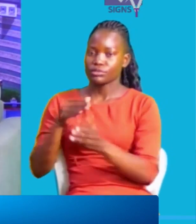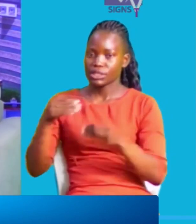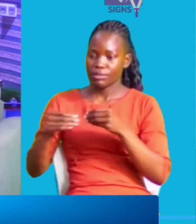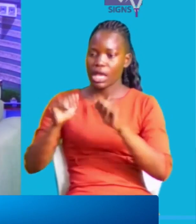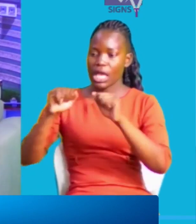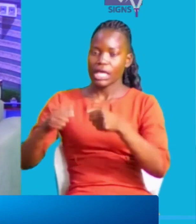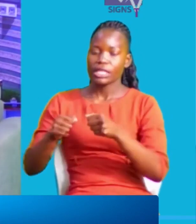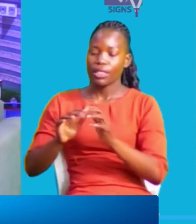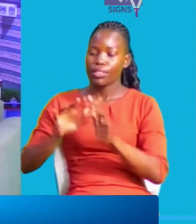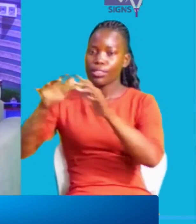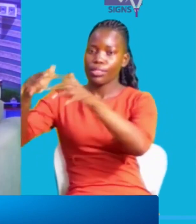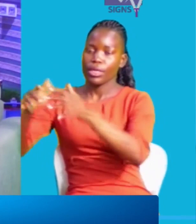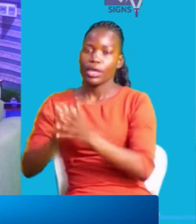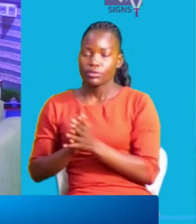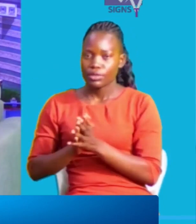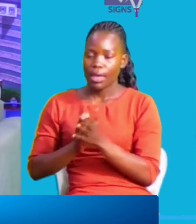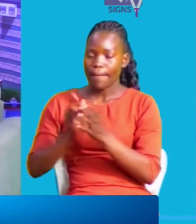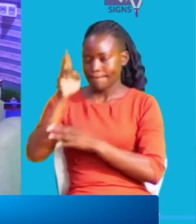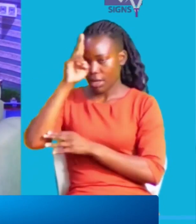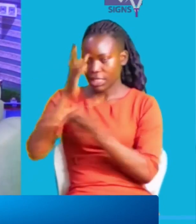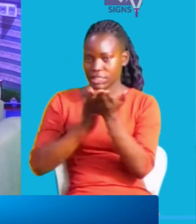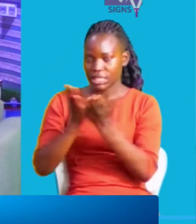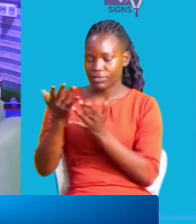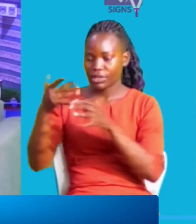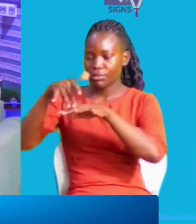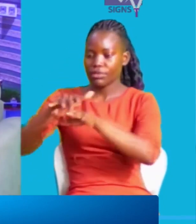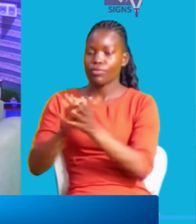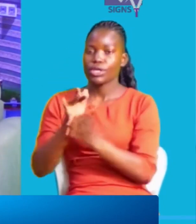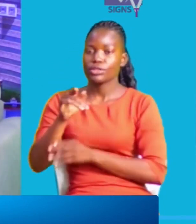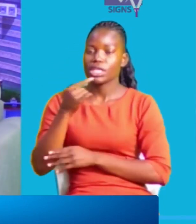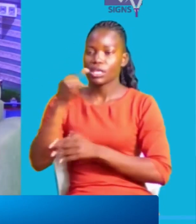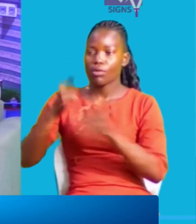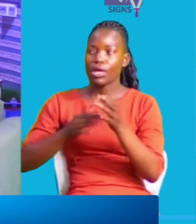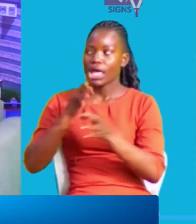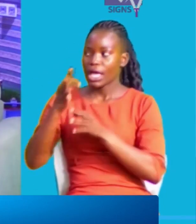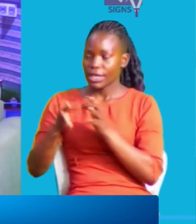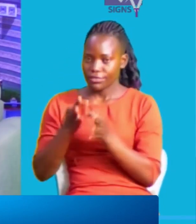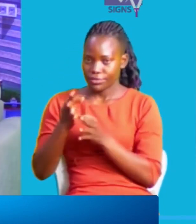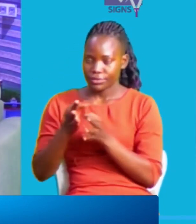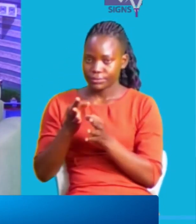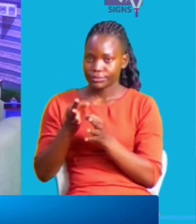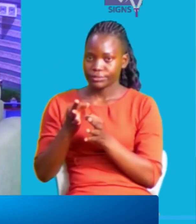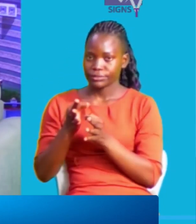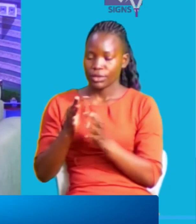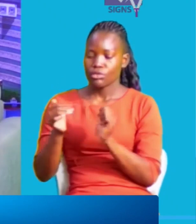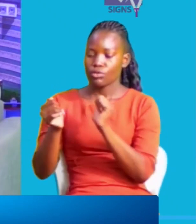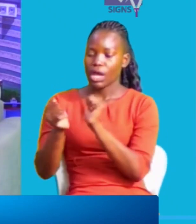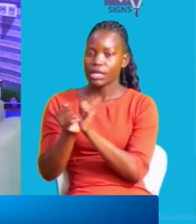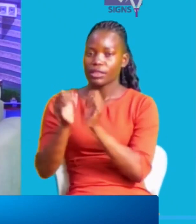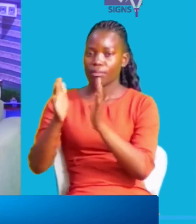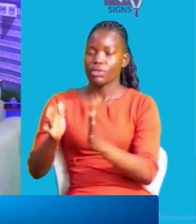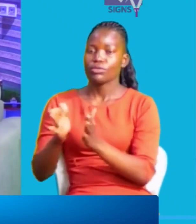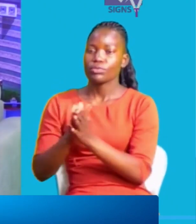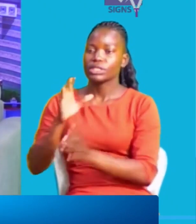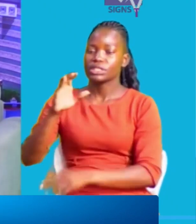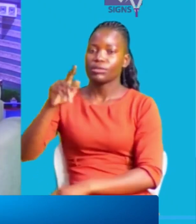they come to the police service and mainstream with you and say, if you find, say, a person with cerebral palsy,